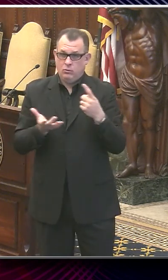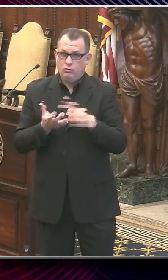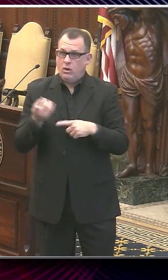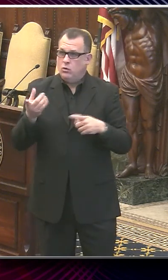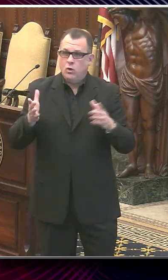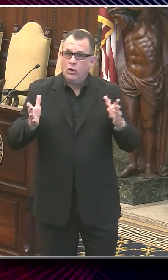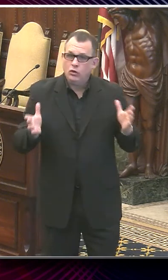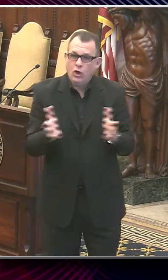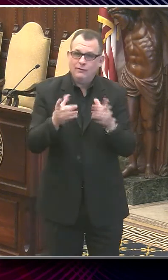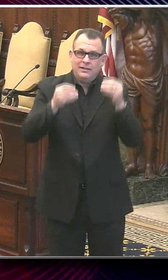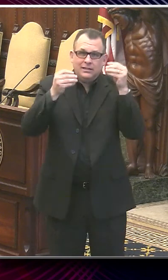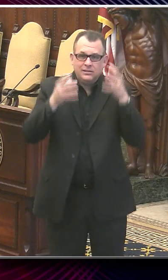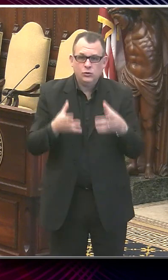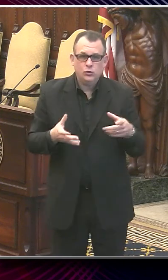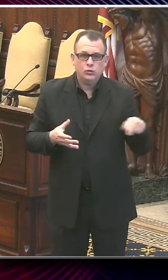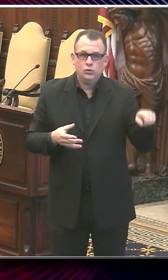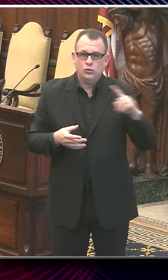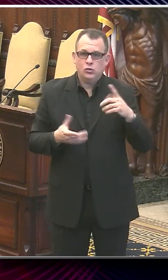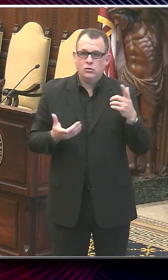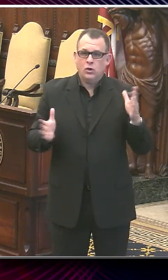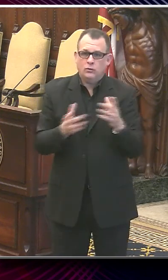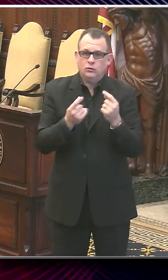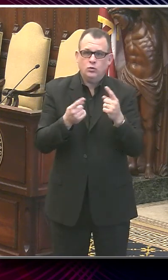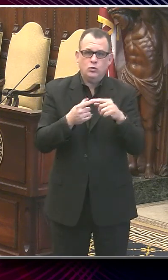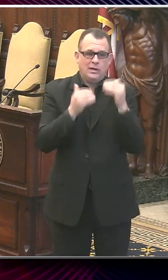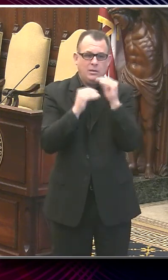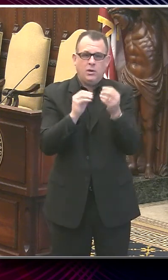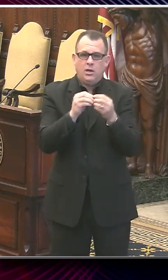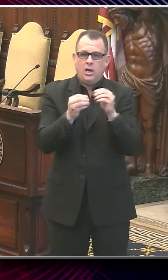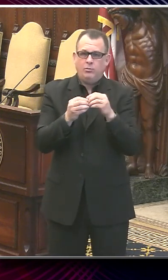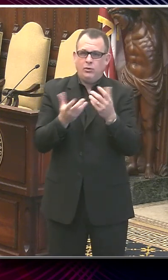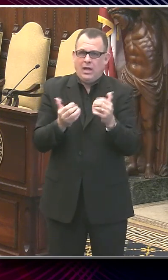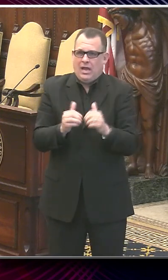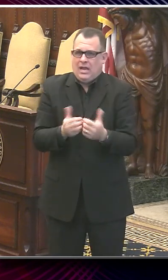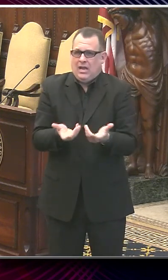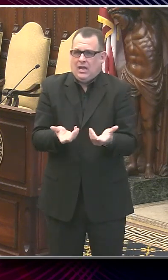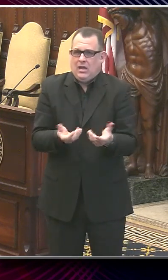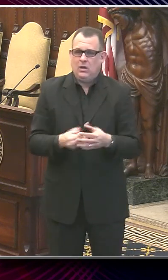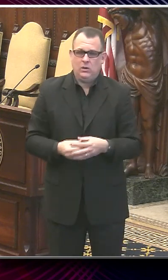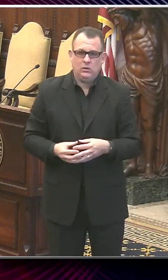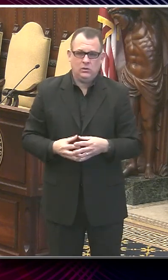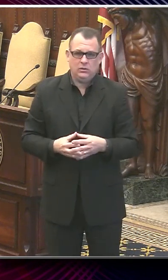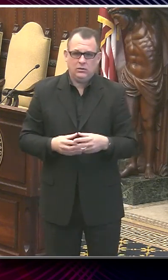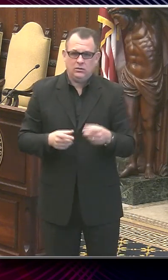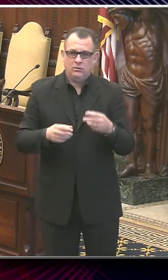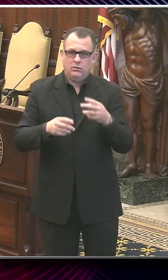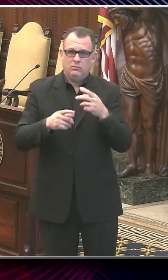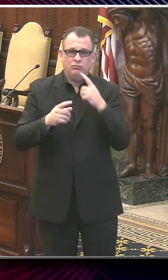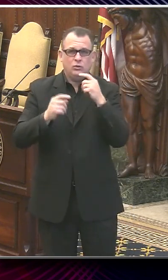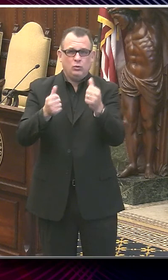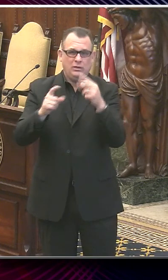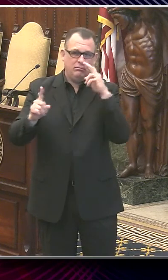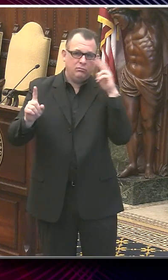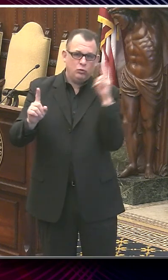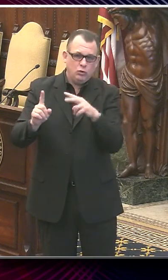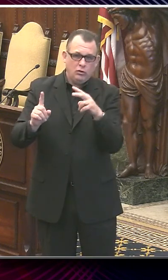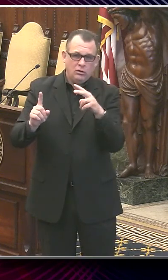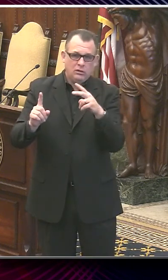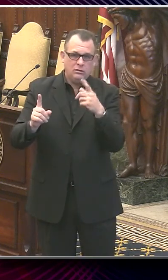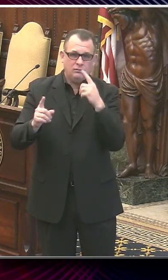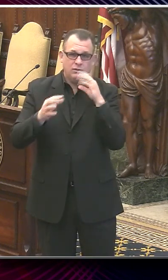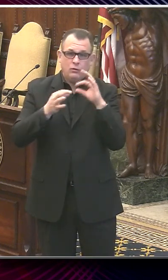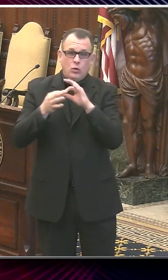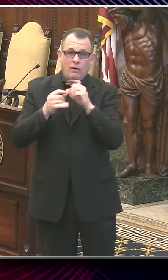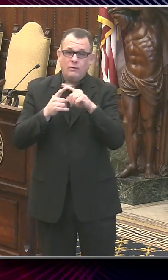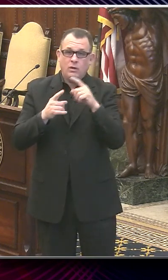take to help contain these numbers? And I'm going to just give you like a quick scope of things. Parents United for Public Education,